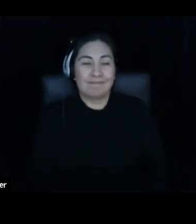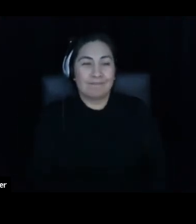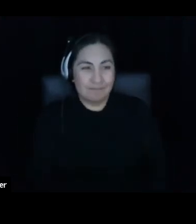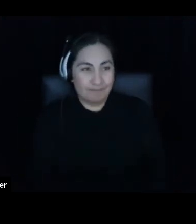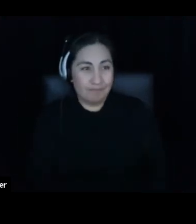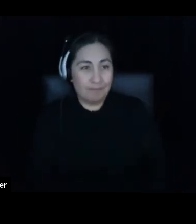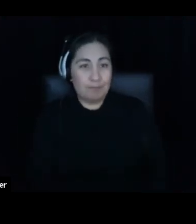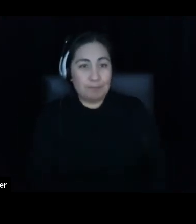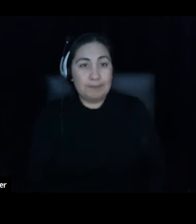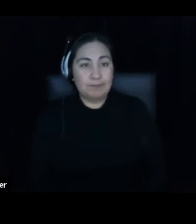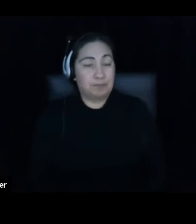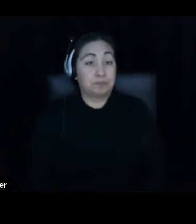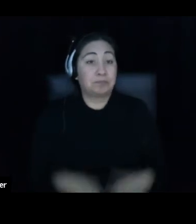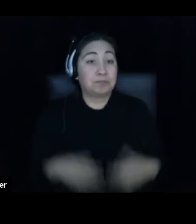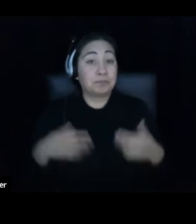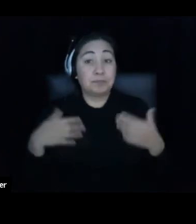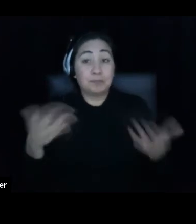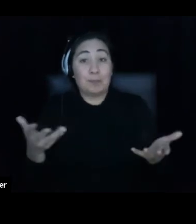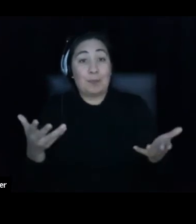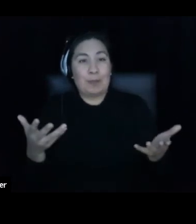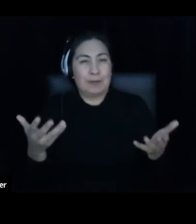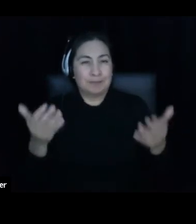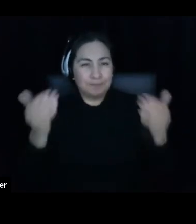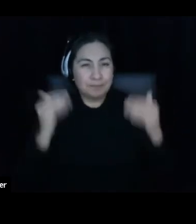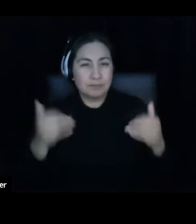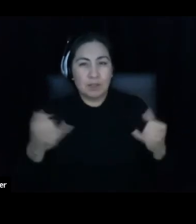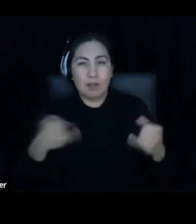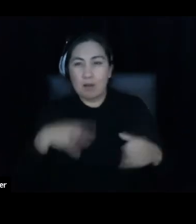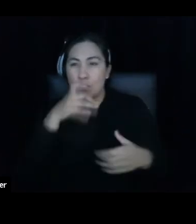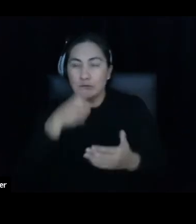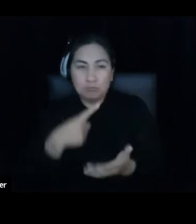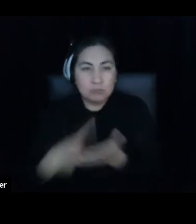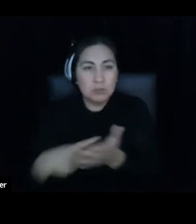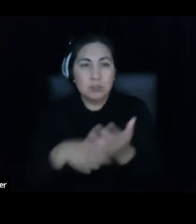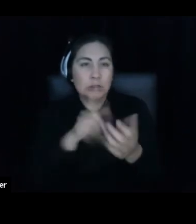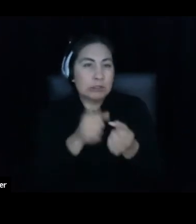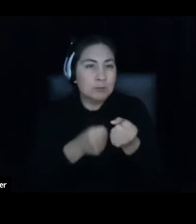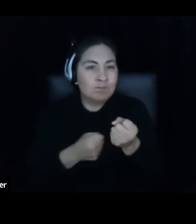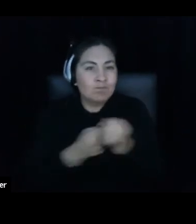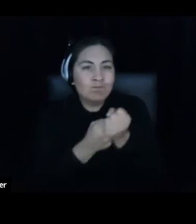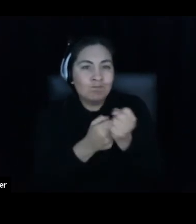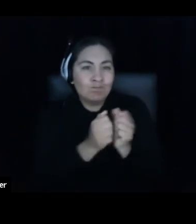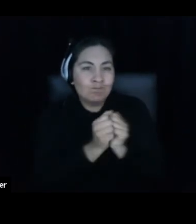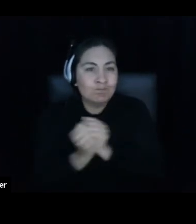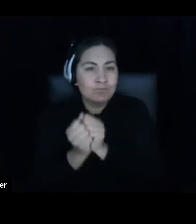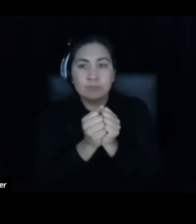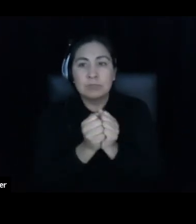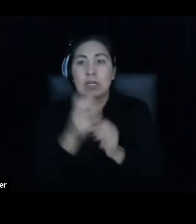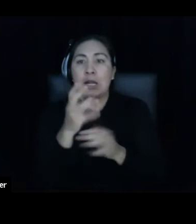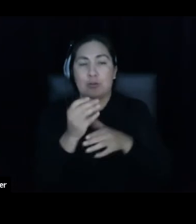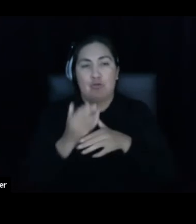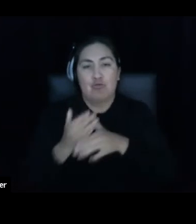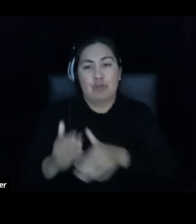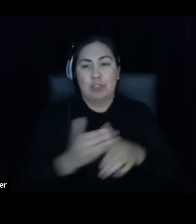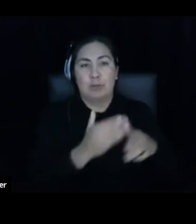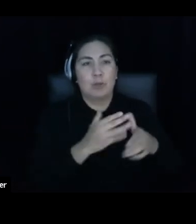So now I want to talk about solidarity and redistribution of wealth.